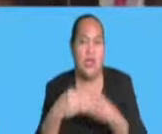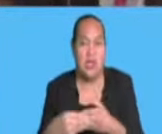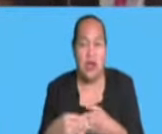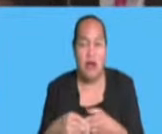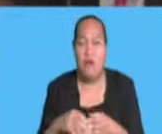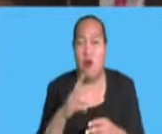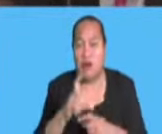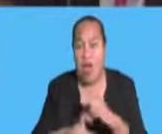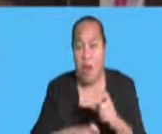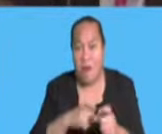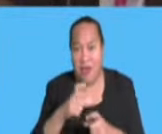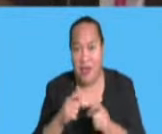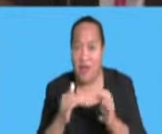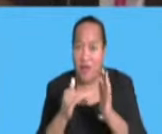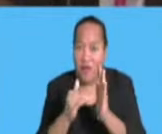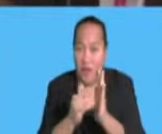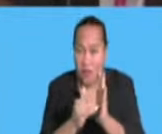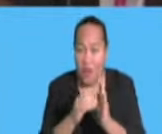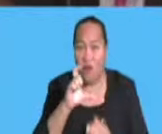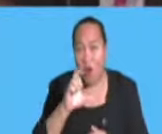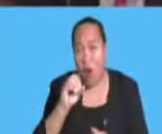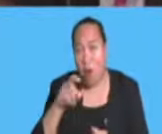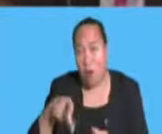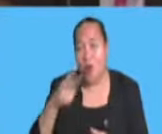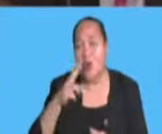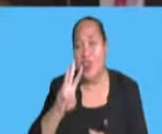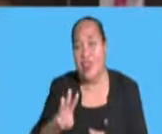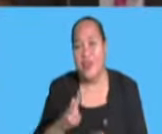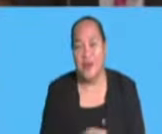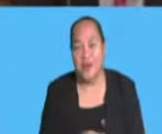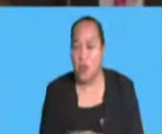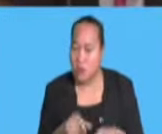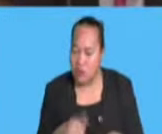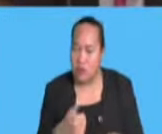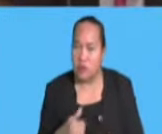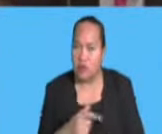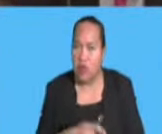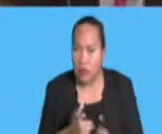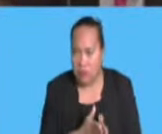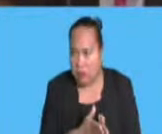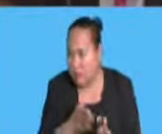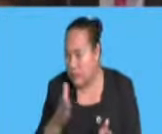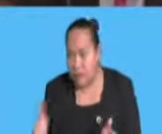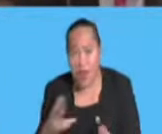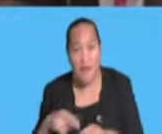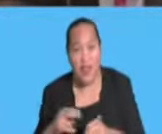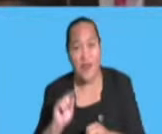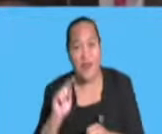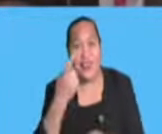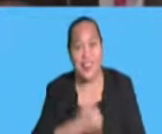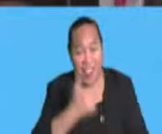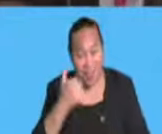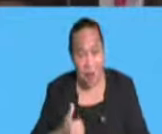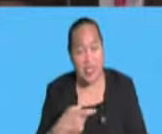on climate change as the chair of COP23. It is also a period where the Fiji Affairs government has invited the world